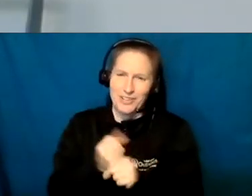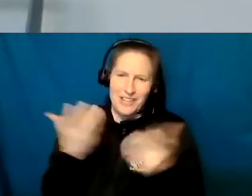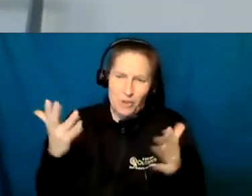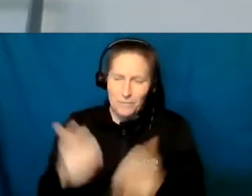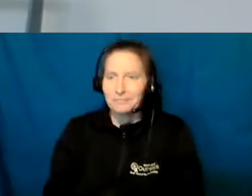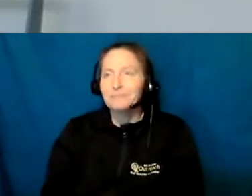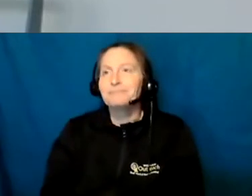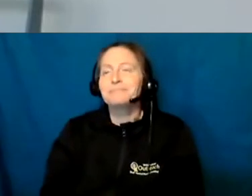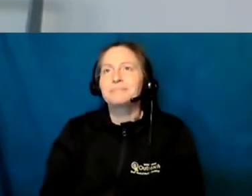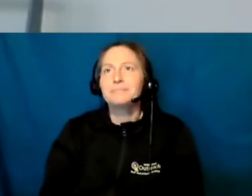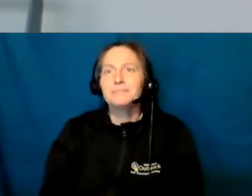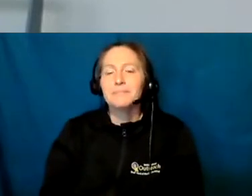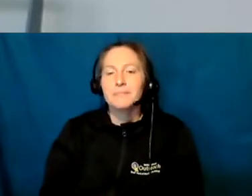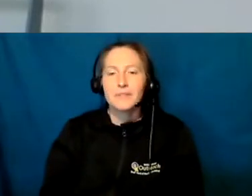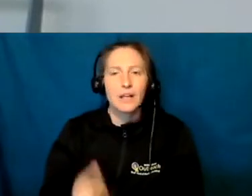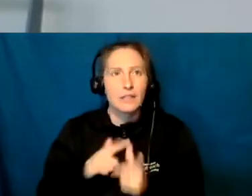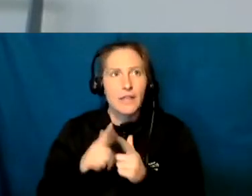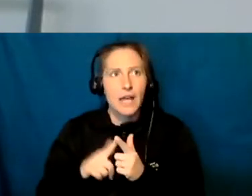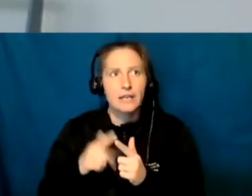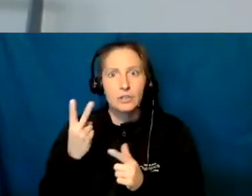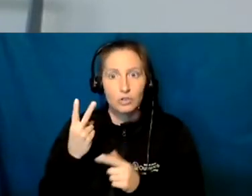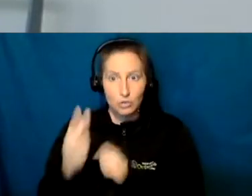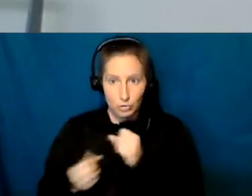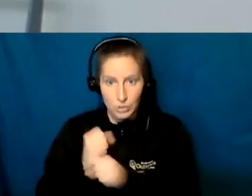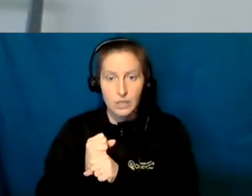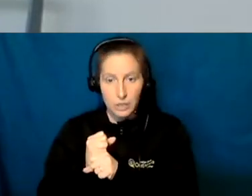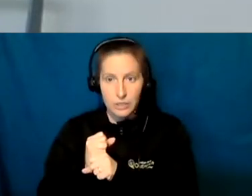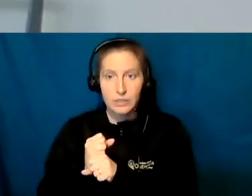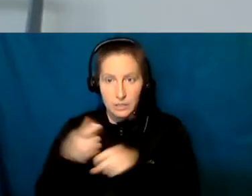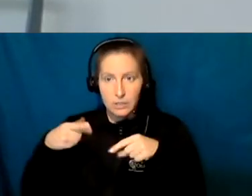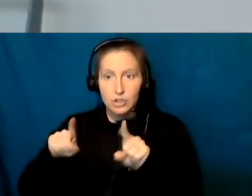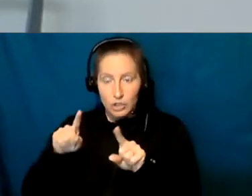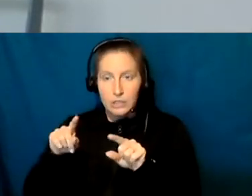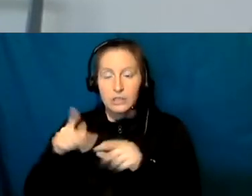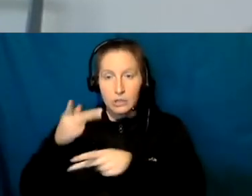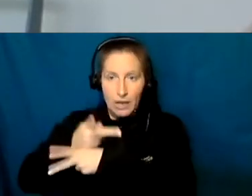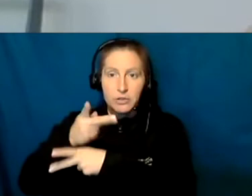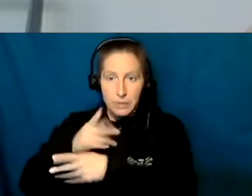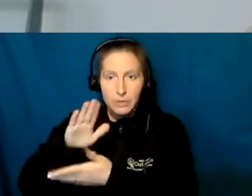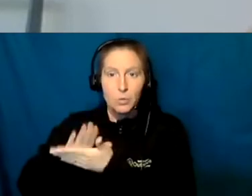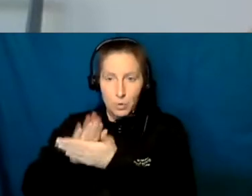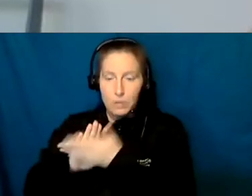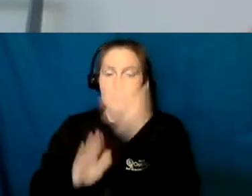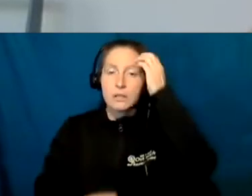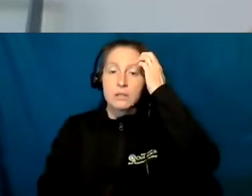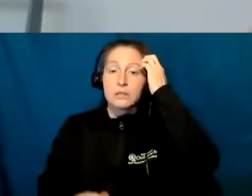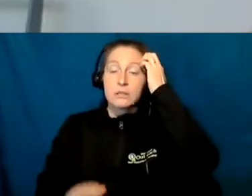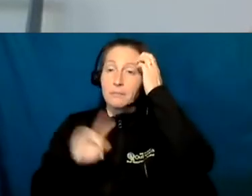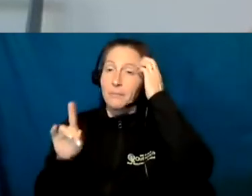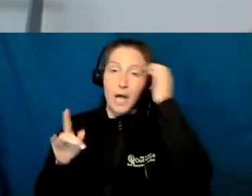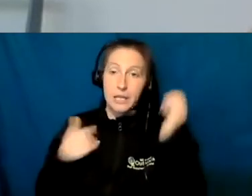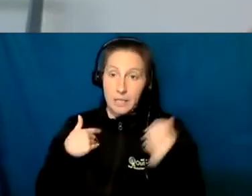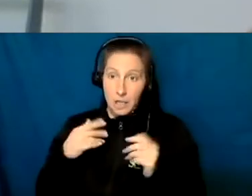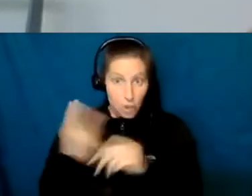took only about 2 years in graduate school. But I will say that I didn't use it right